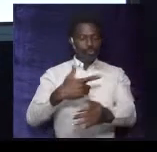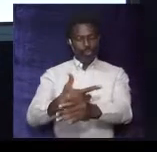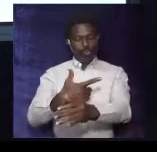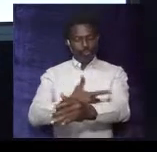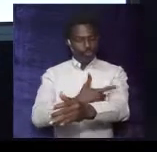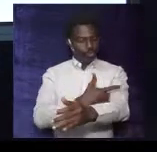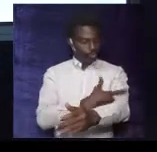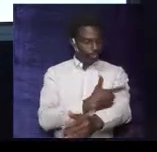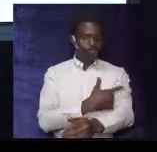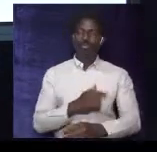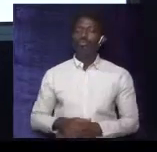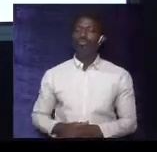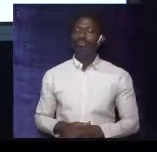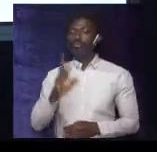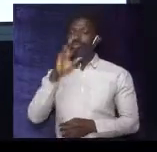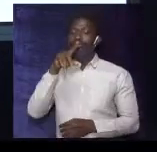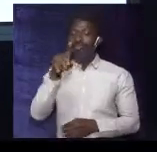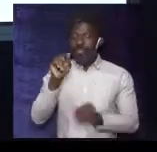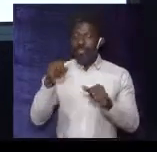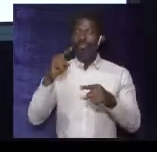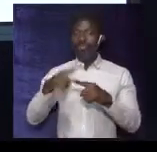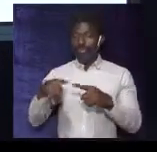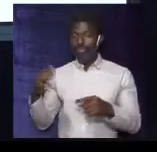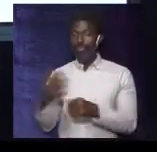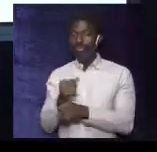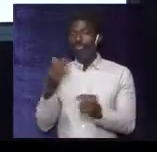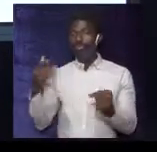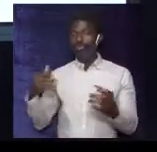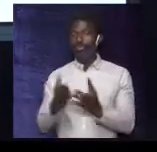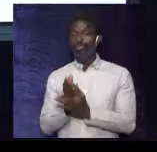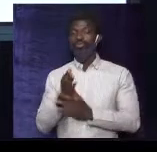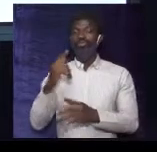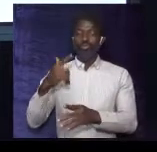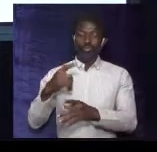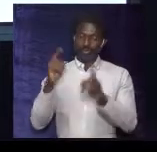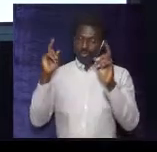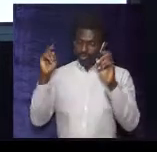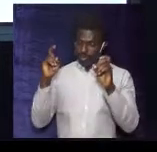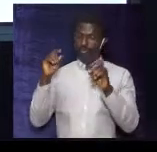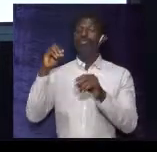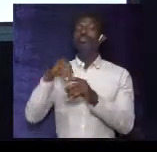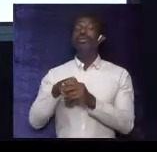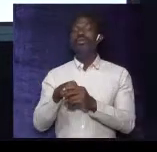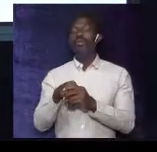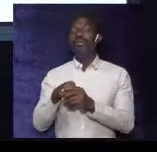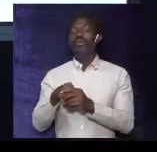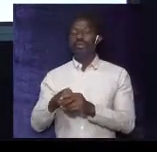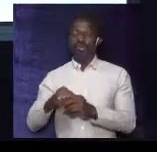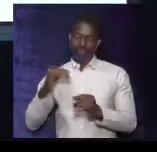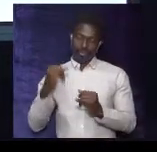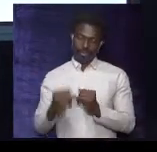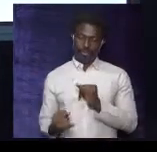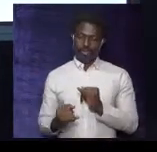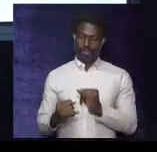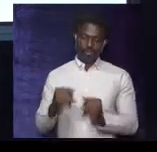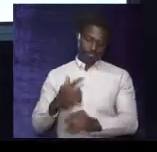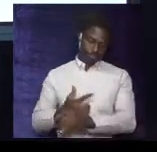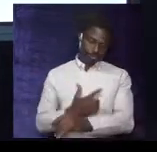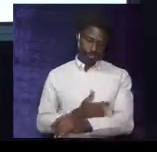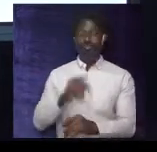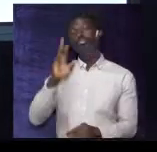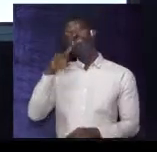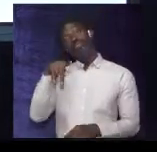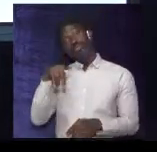last lesson? Were you able to get through the evaluation in the last lesson? That